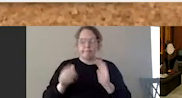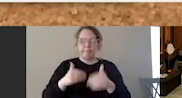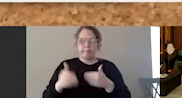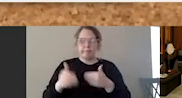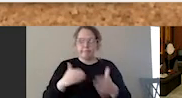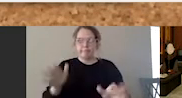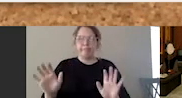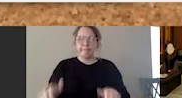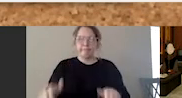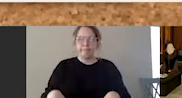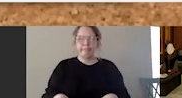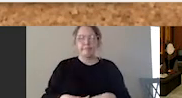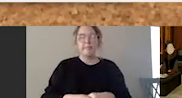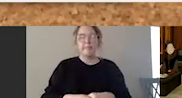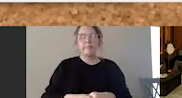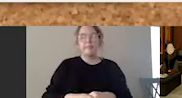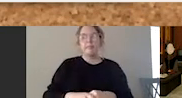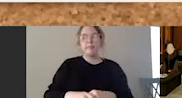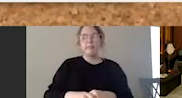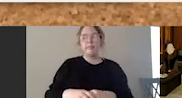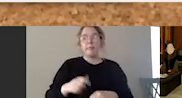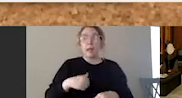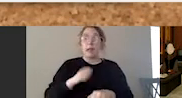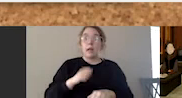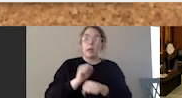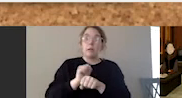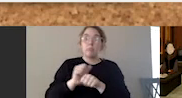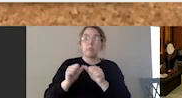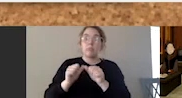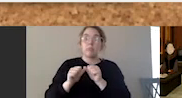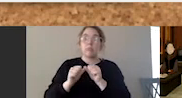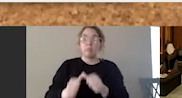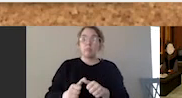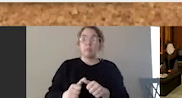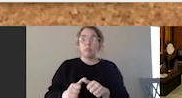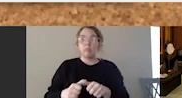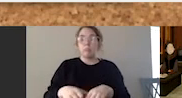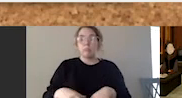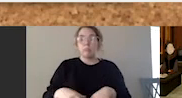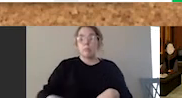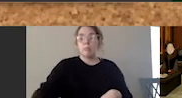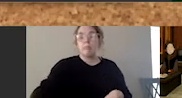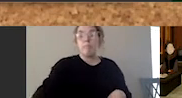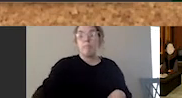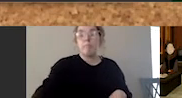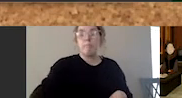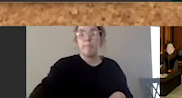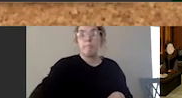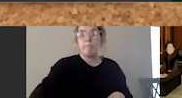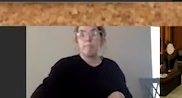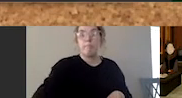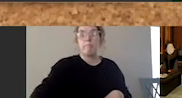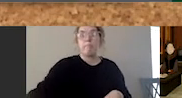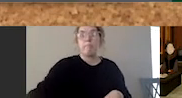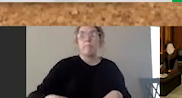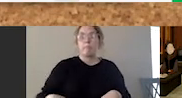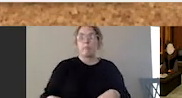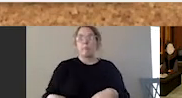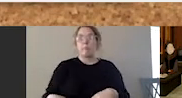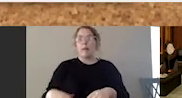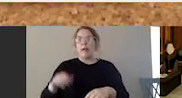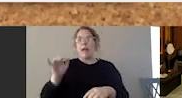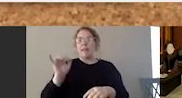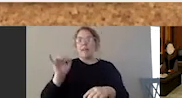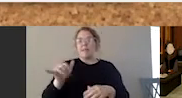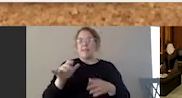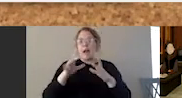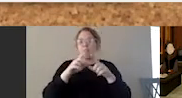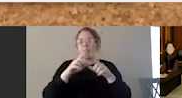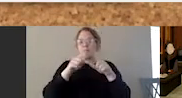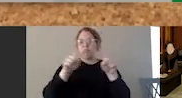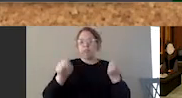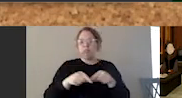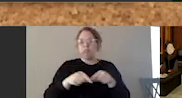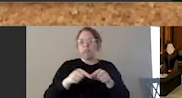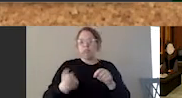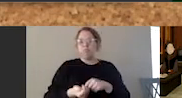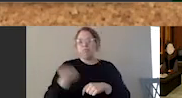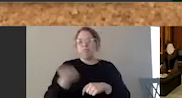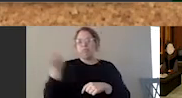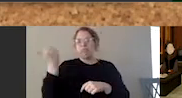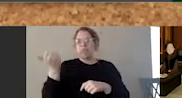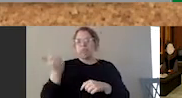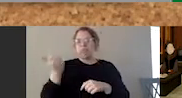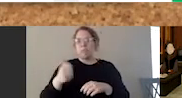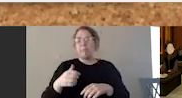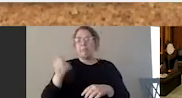working document with all the updates that they do. So let's go ahead and discard that bit then for now. If you have a module that you